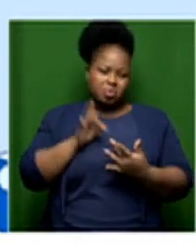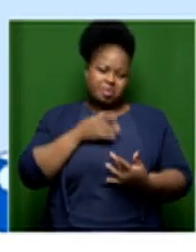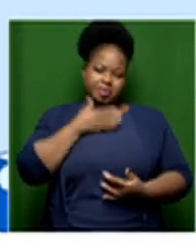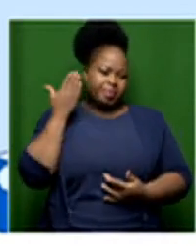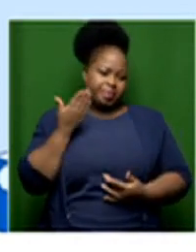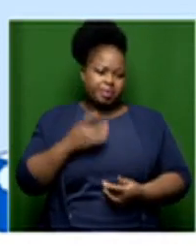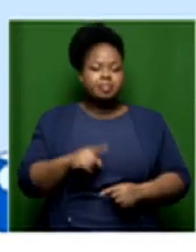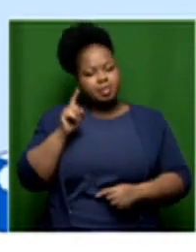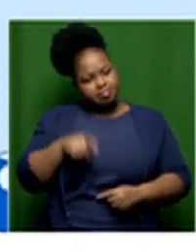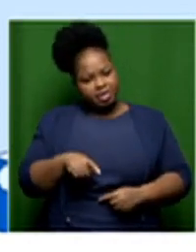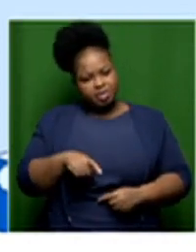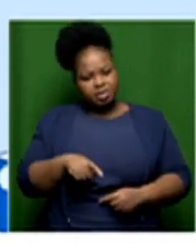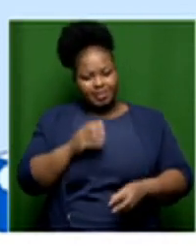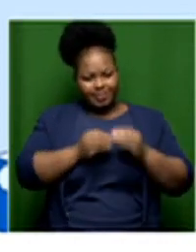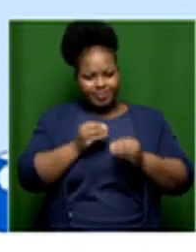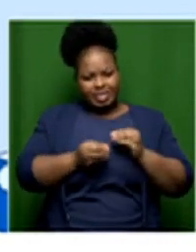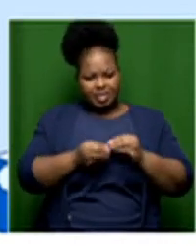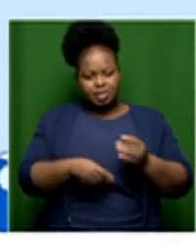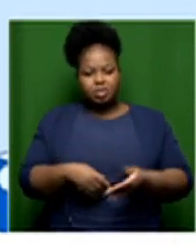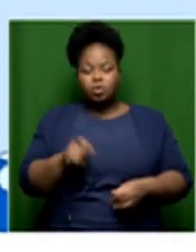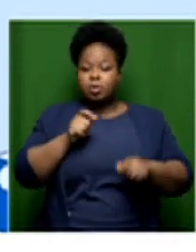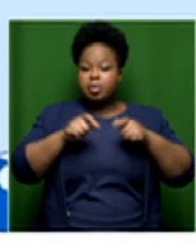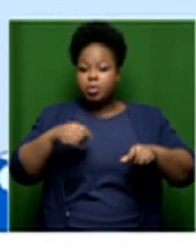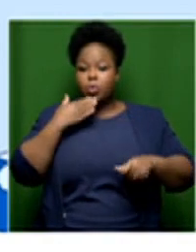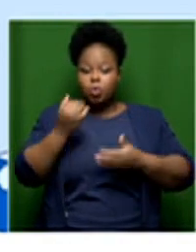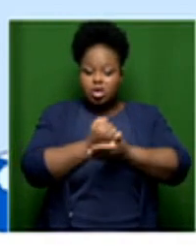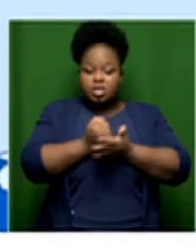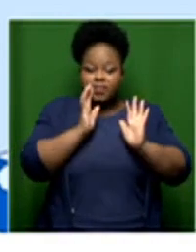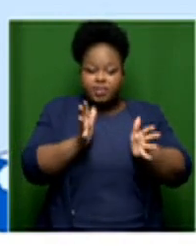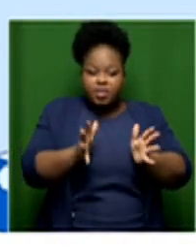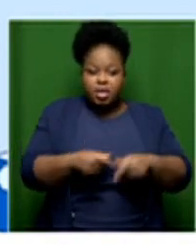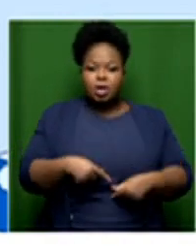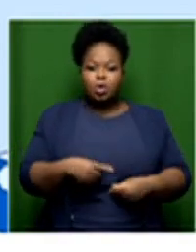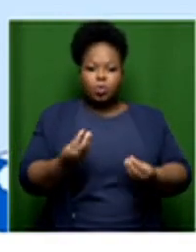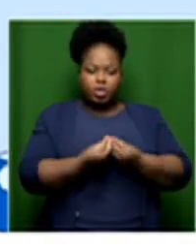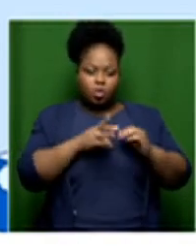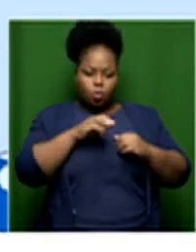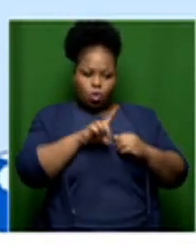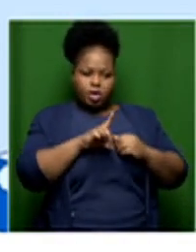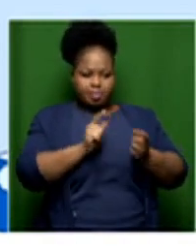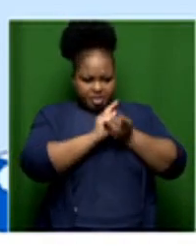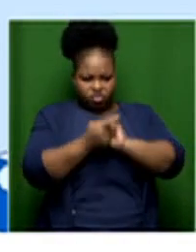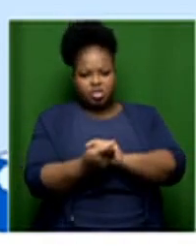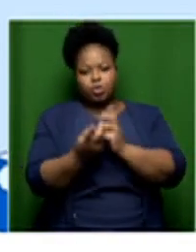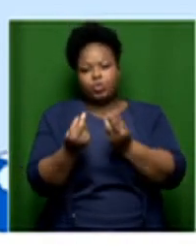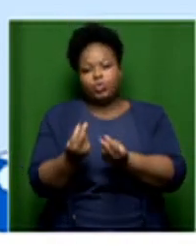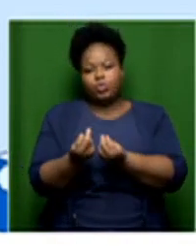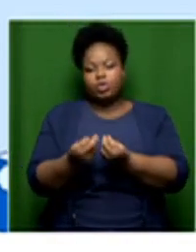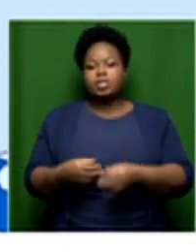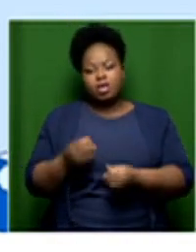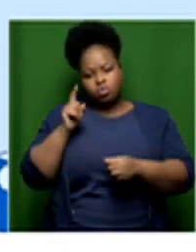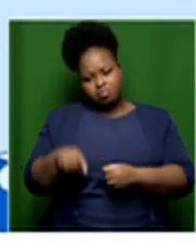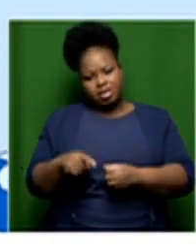option but to recorrect the registration of persons whose registration status on the voters' roll may have been